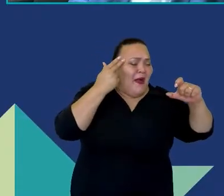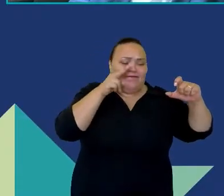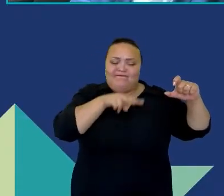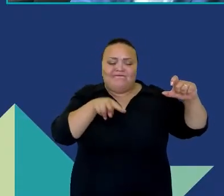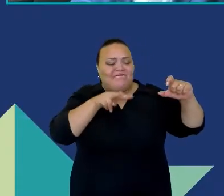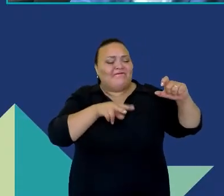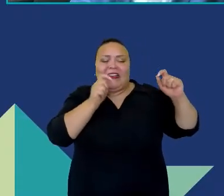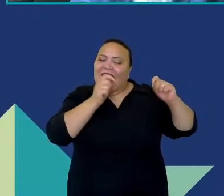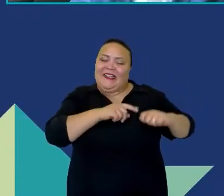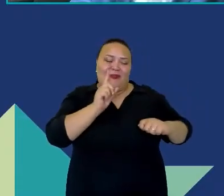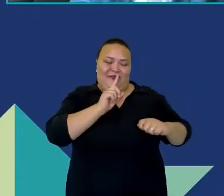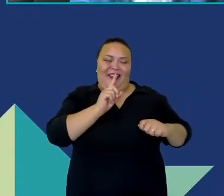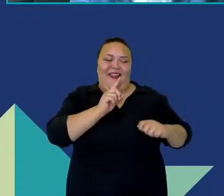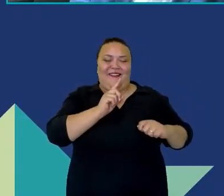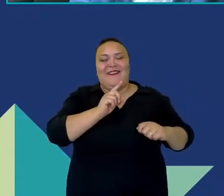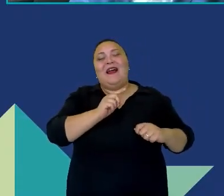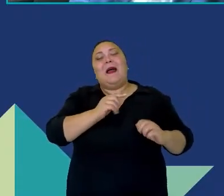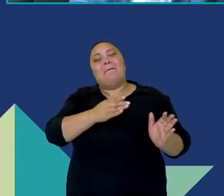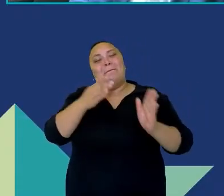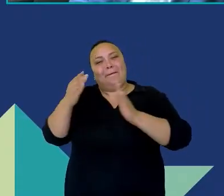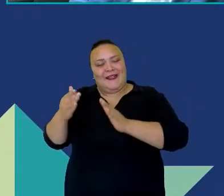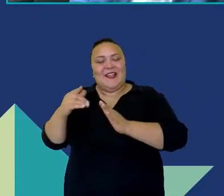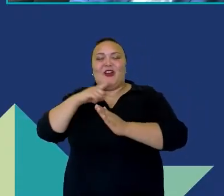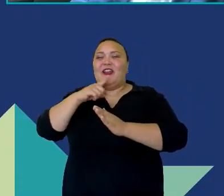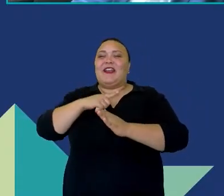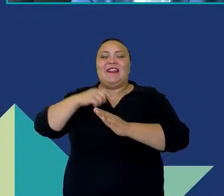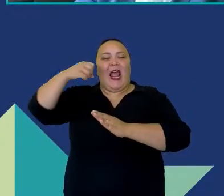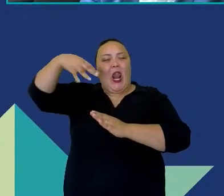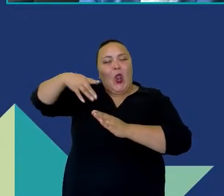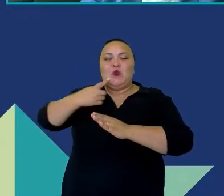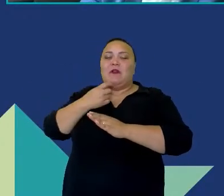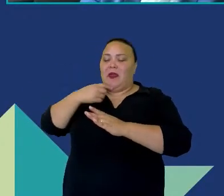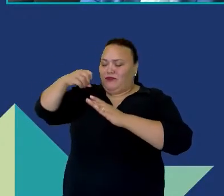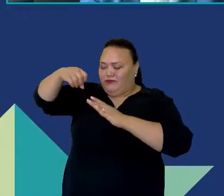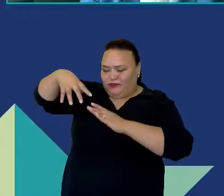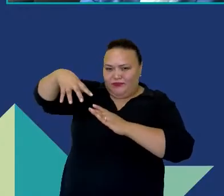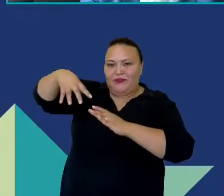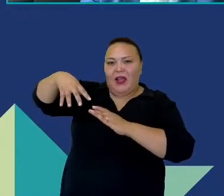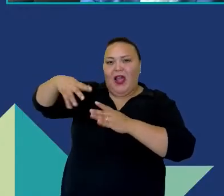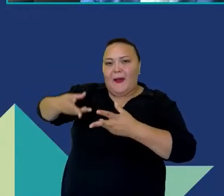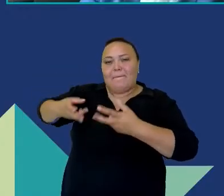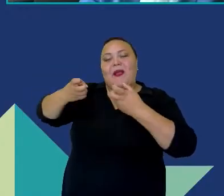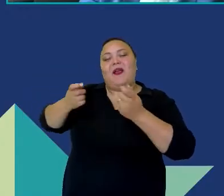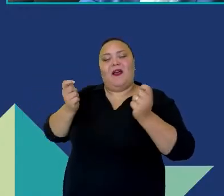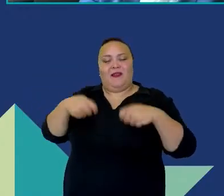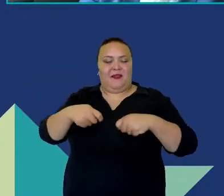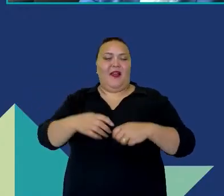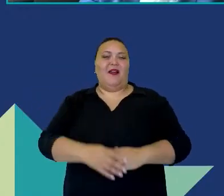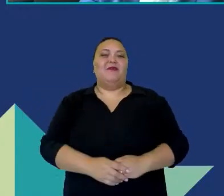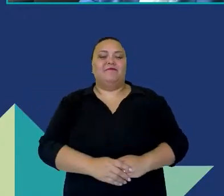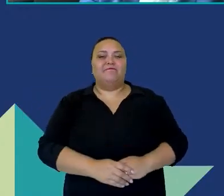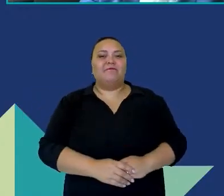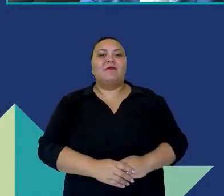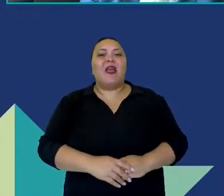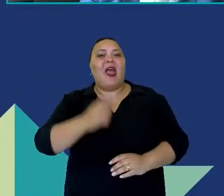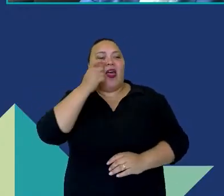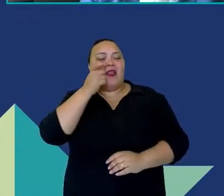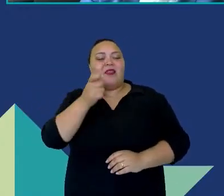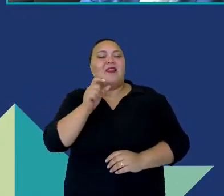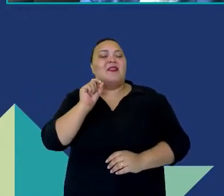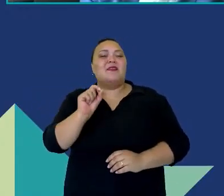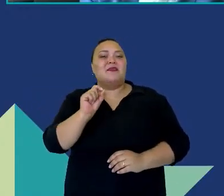here. This is in the Arctic. Very interesting photo that you wouldn't see otherwise. So the picture on the